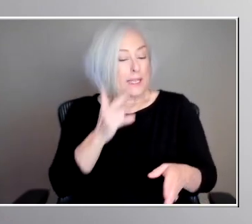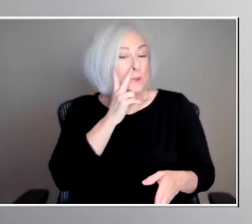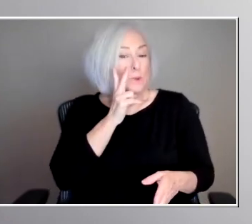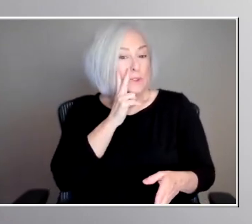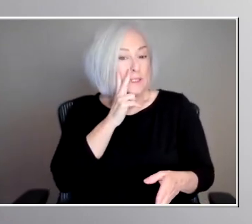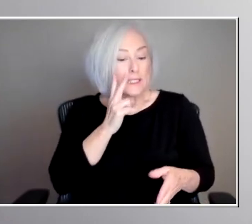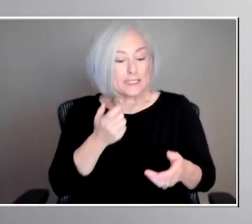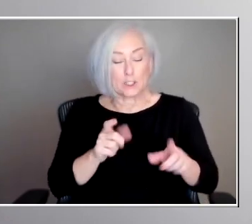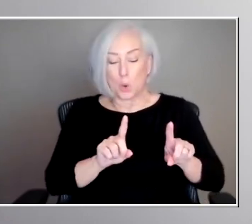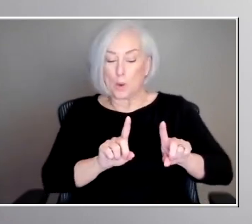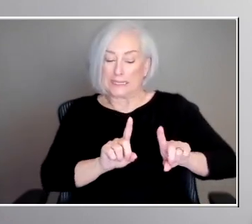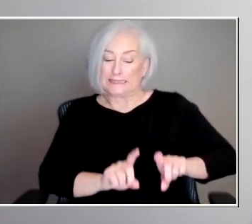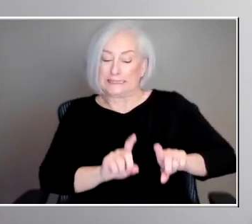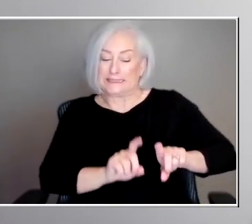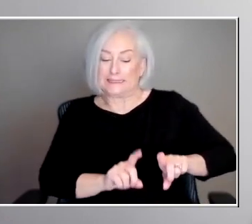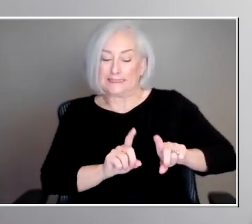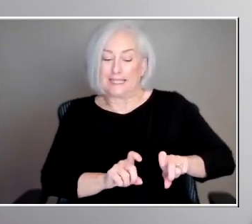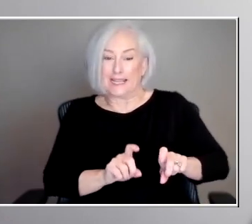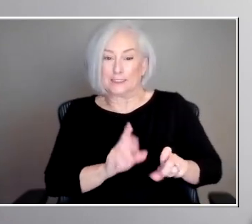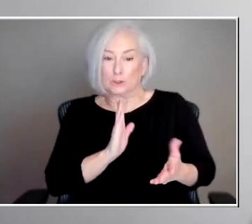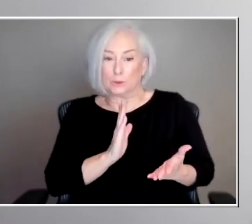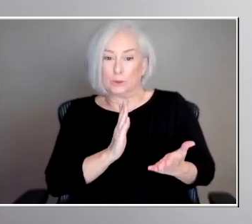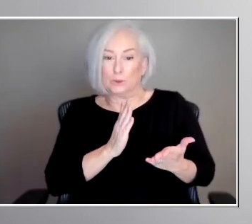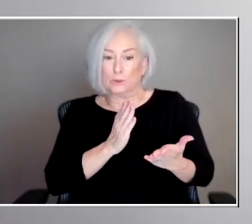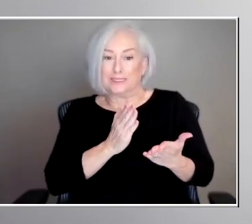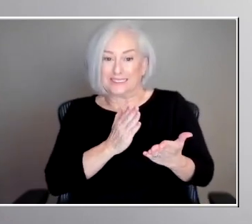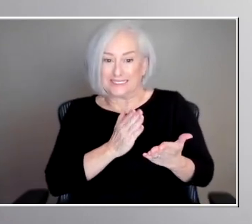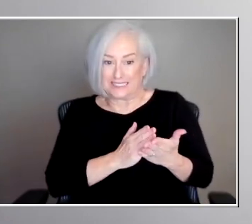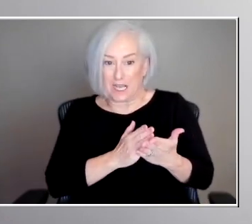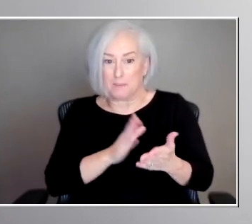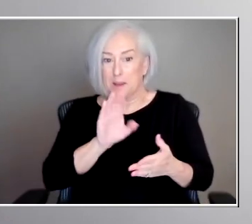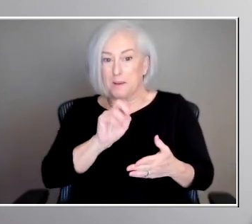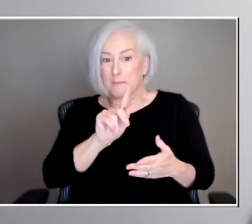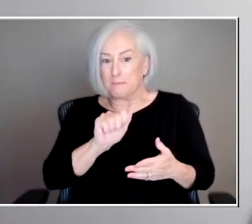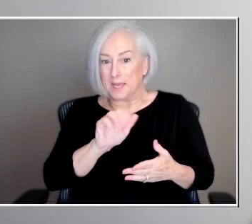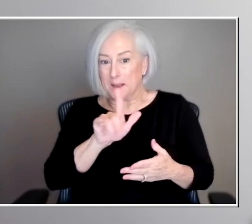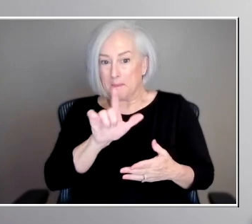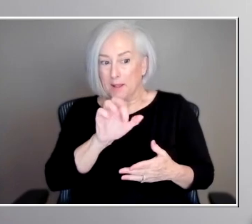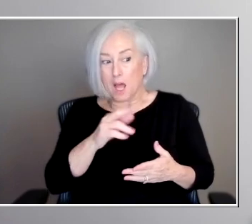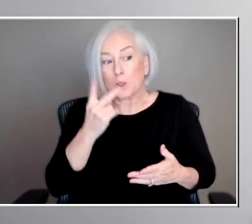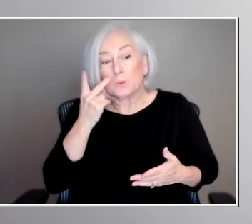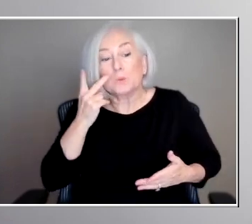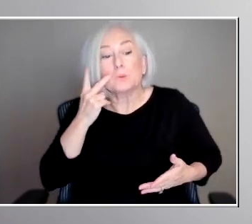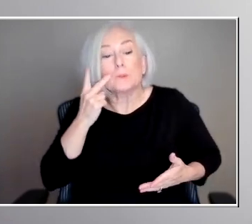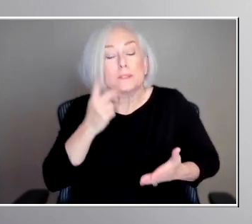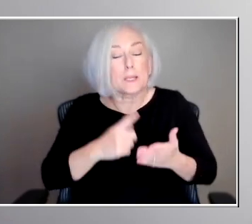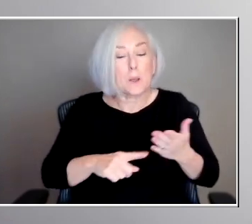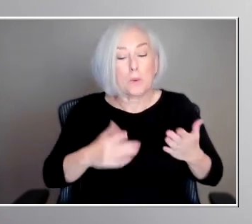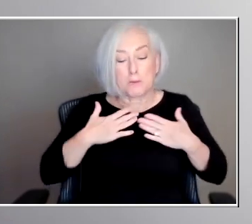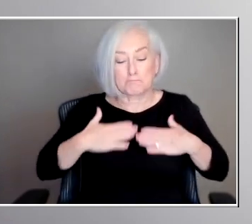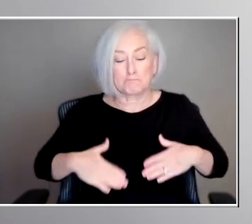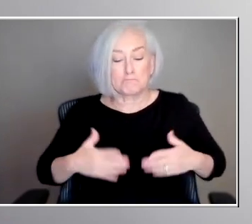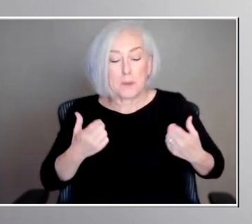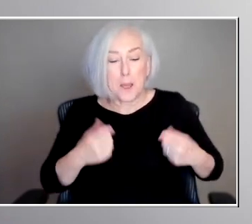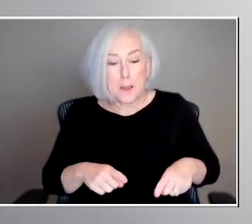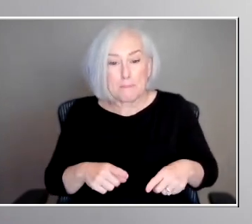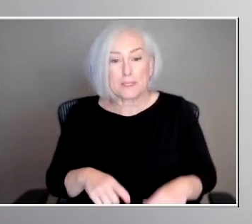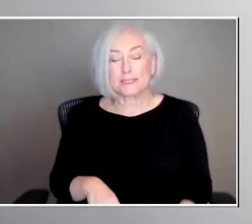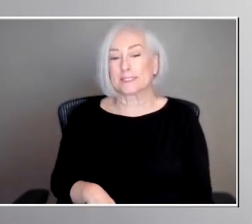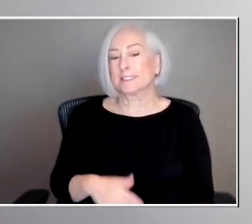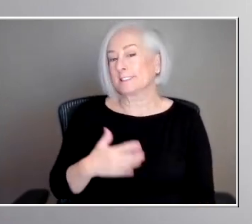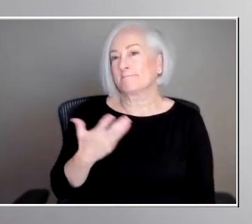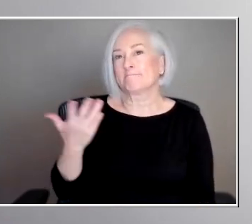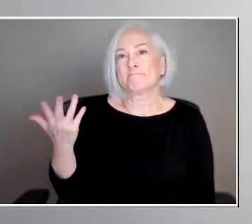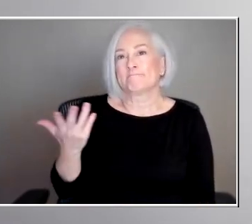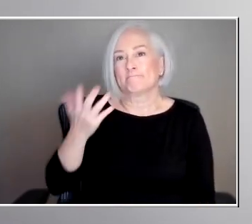trial, essentially, where we just stopped and waited to kind of see what happened. Unfortunately, it only took